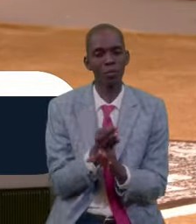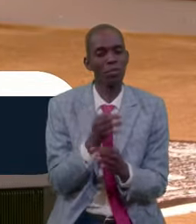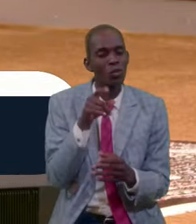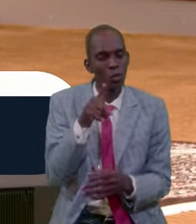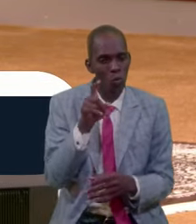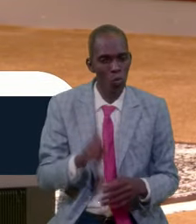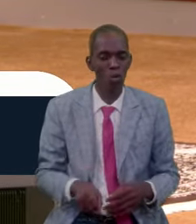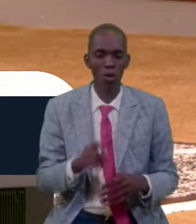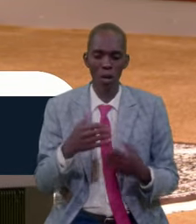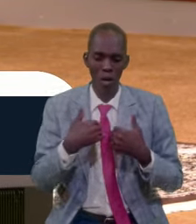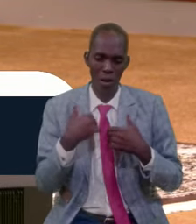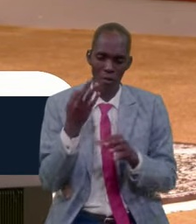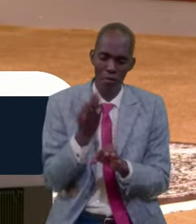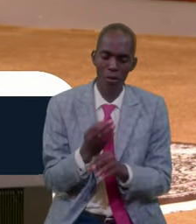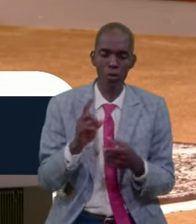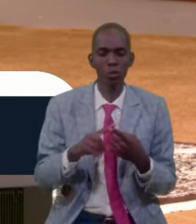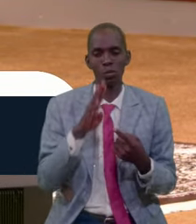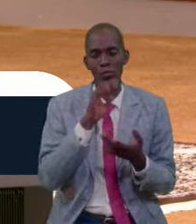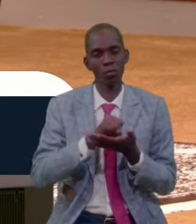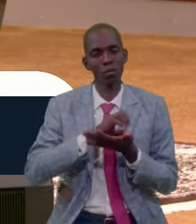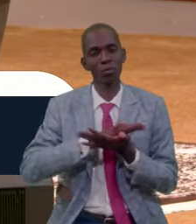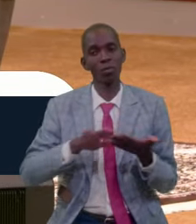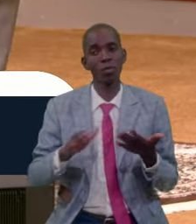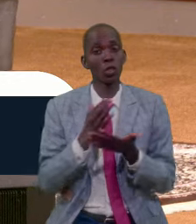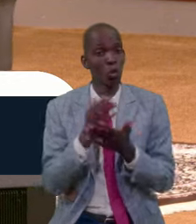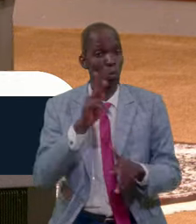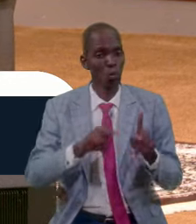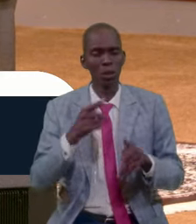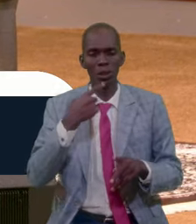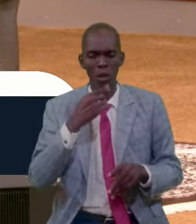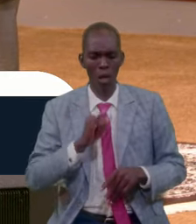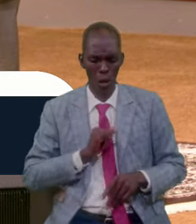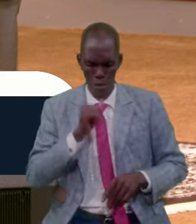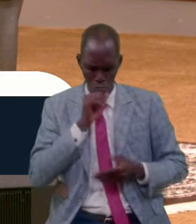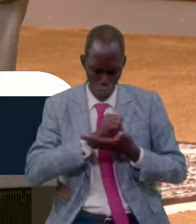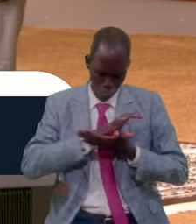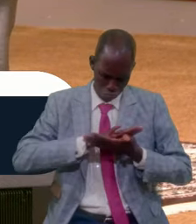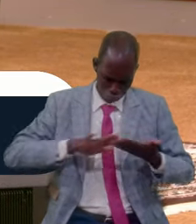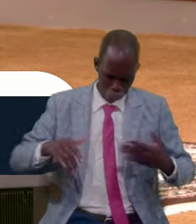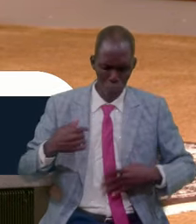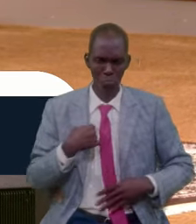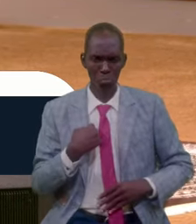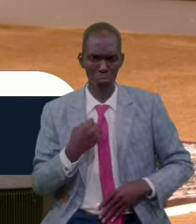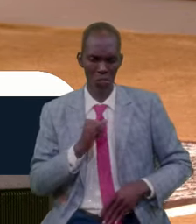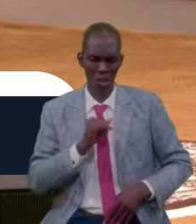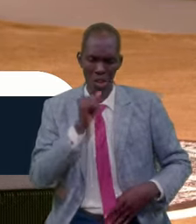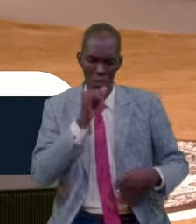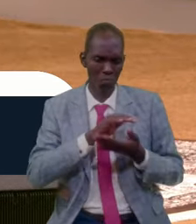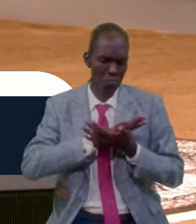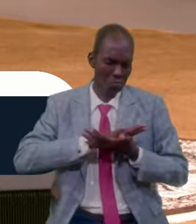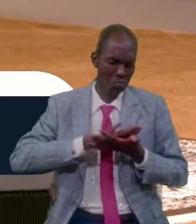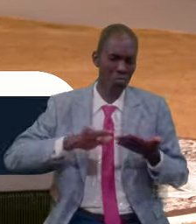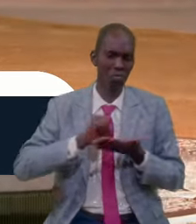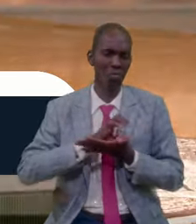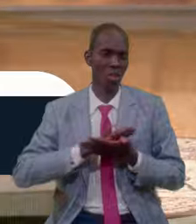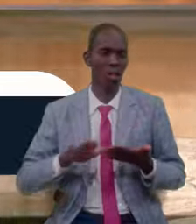be sanctified. And there are people that profess sanctification. I am sanctified. I am sanctified because